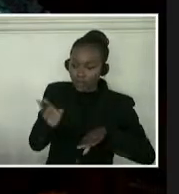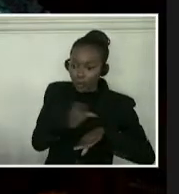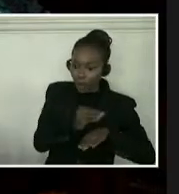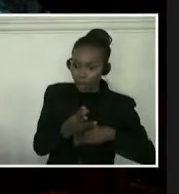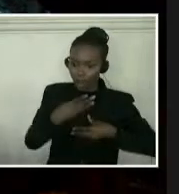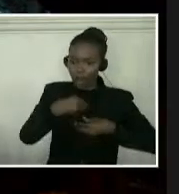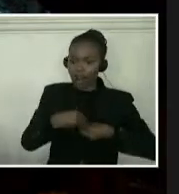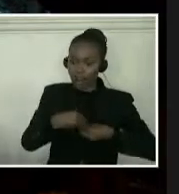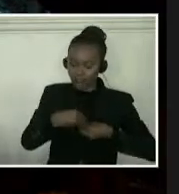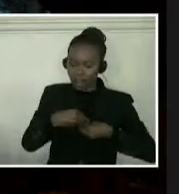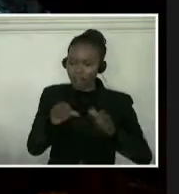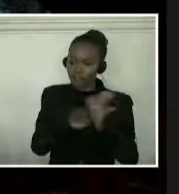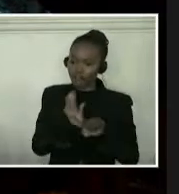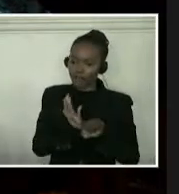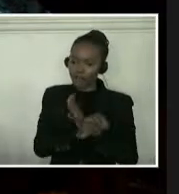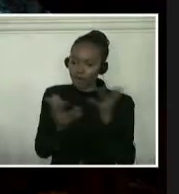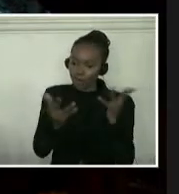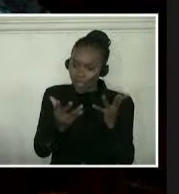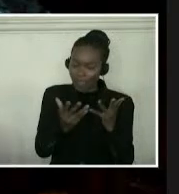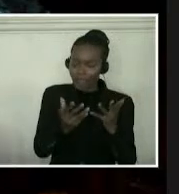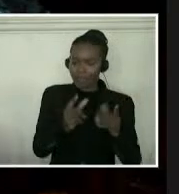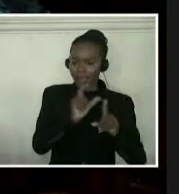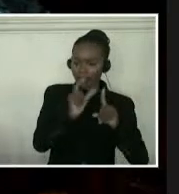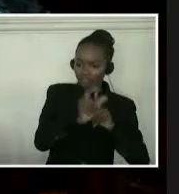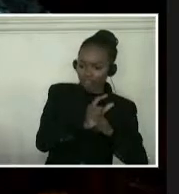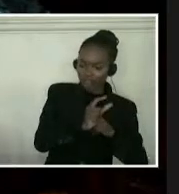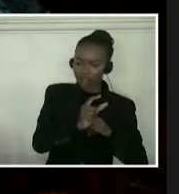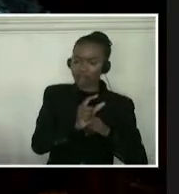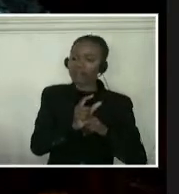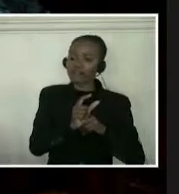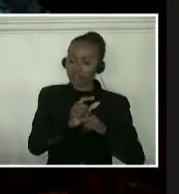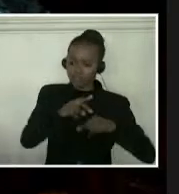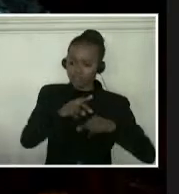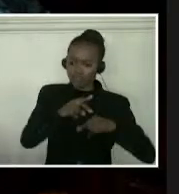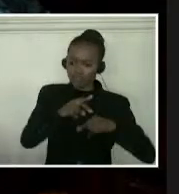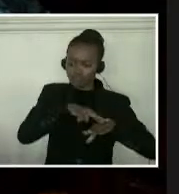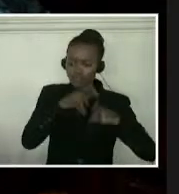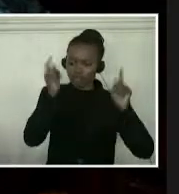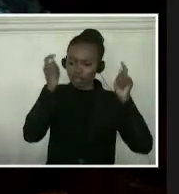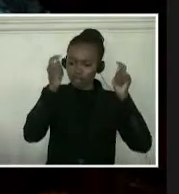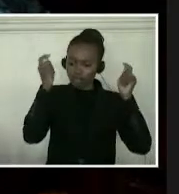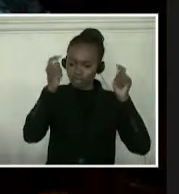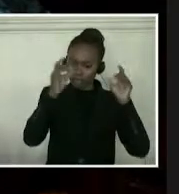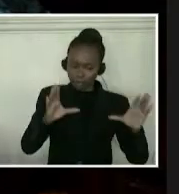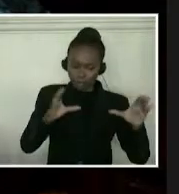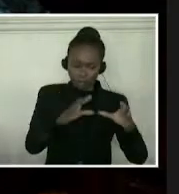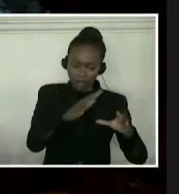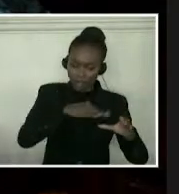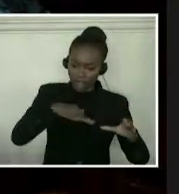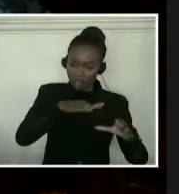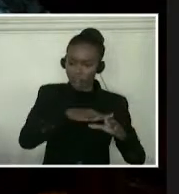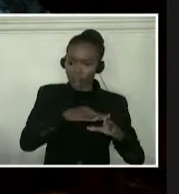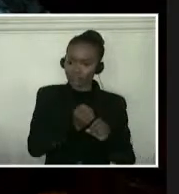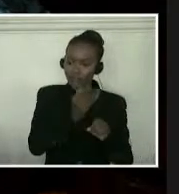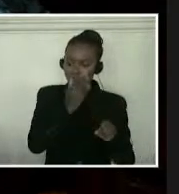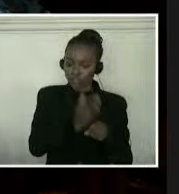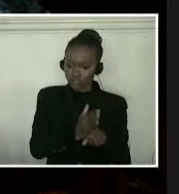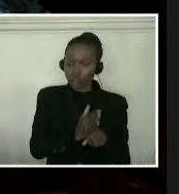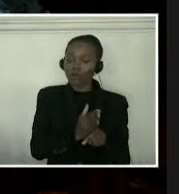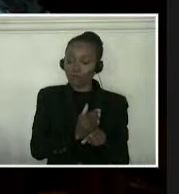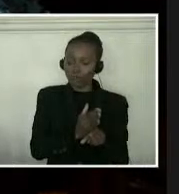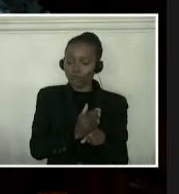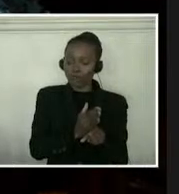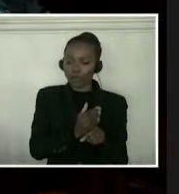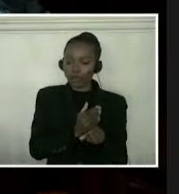provincial events one way to strengthen communica cohesion and feelings of becoming